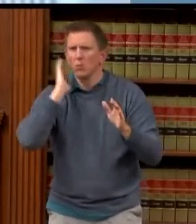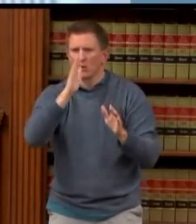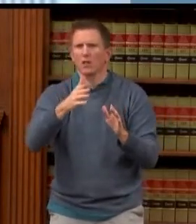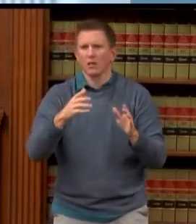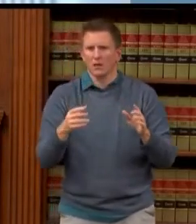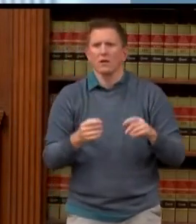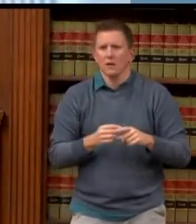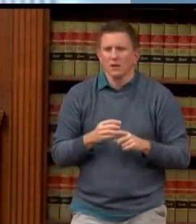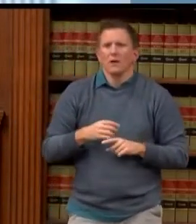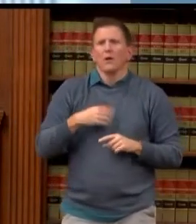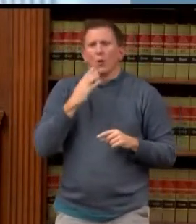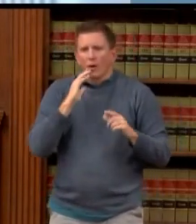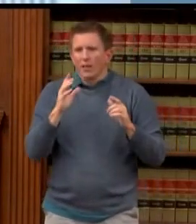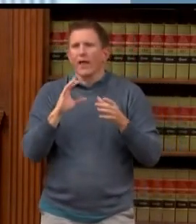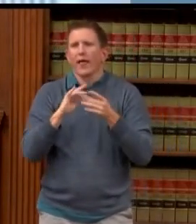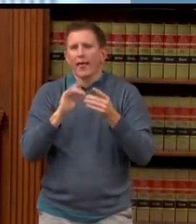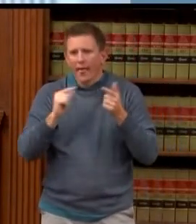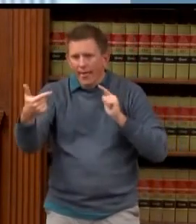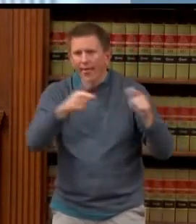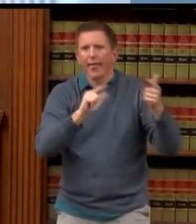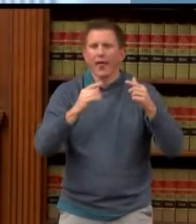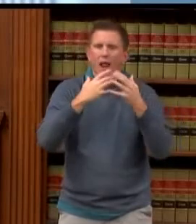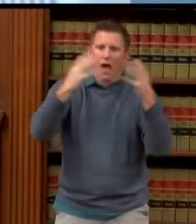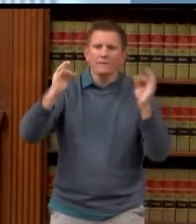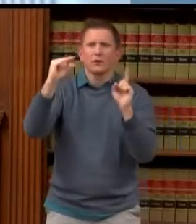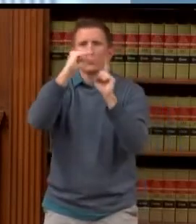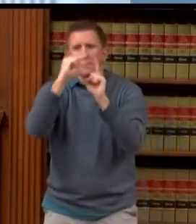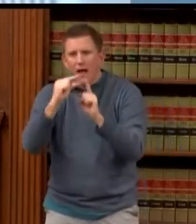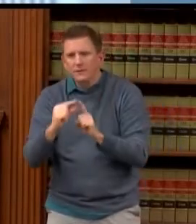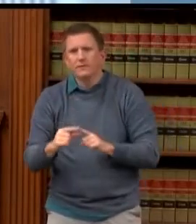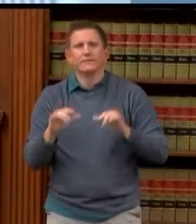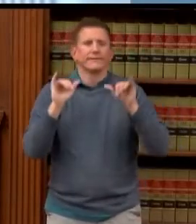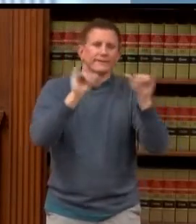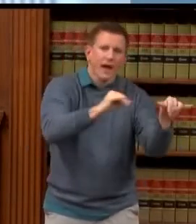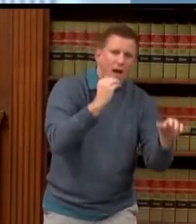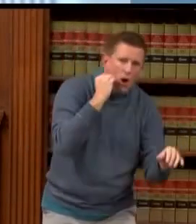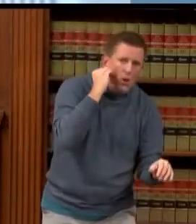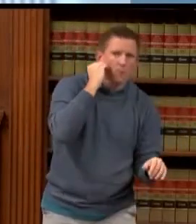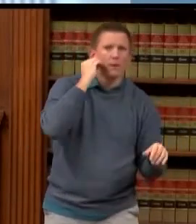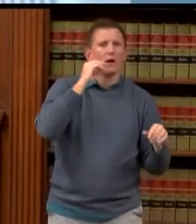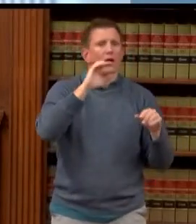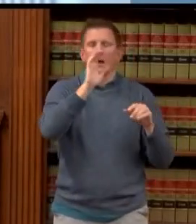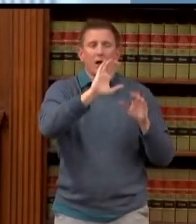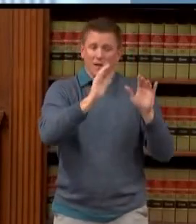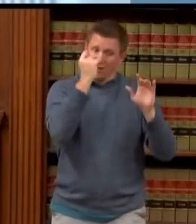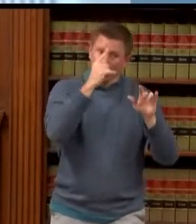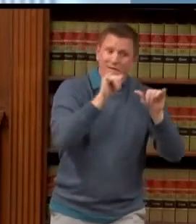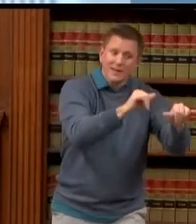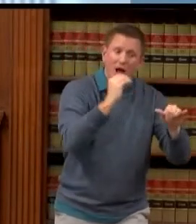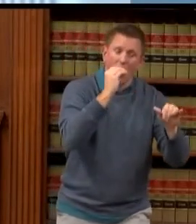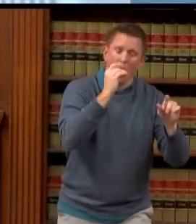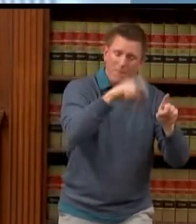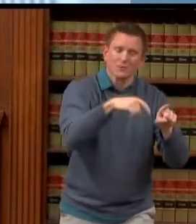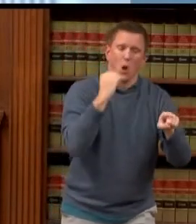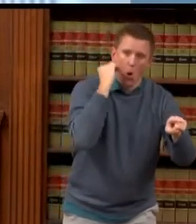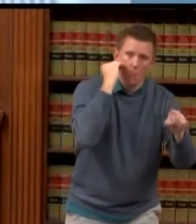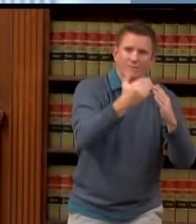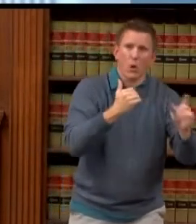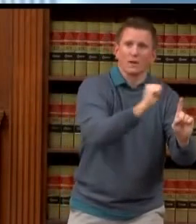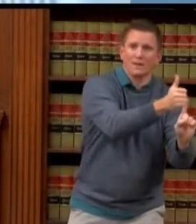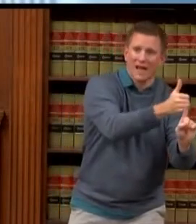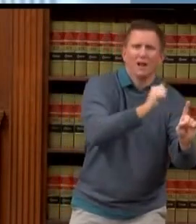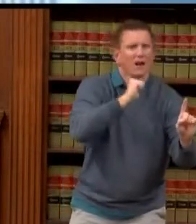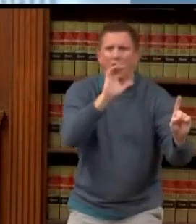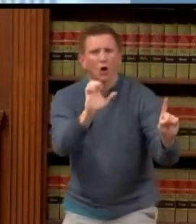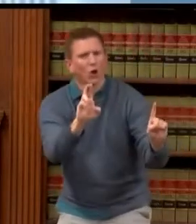than, the home by 10 order versus the curfew. Again, I'm asking you all to join with us in